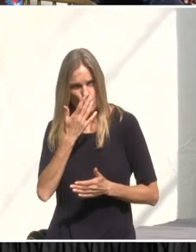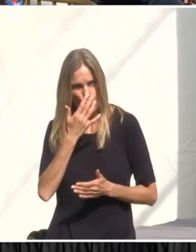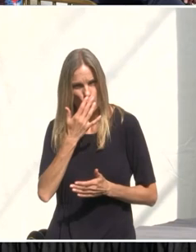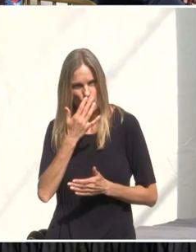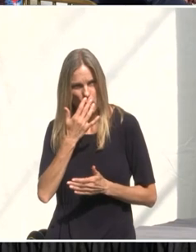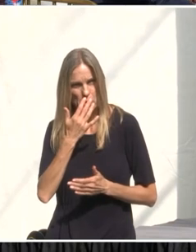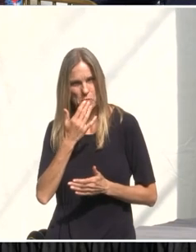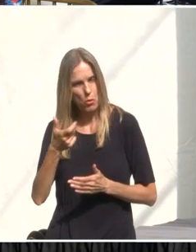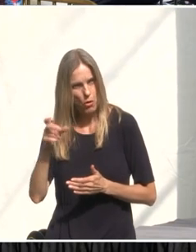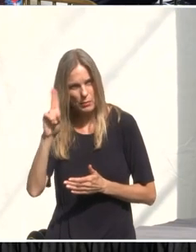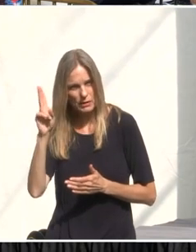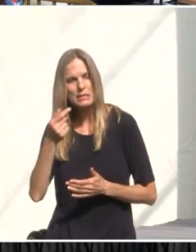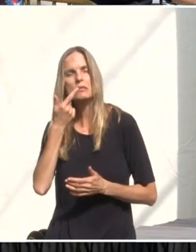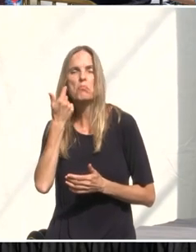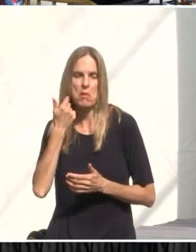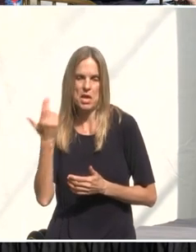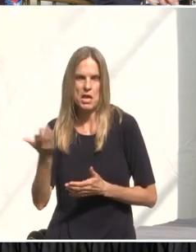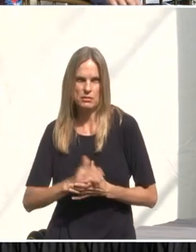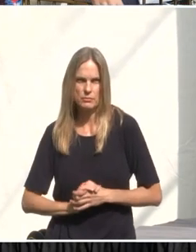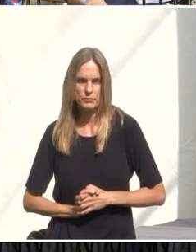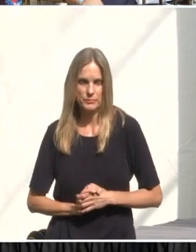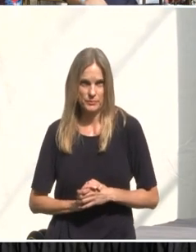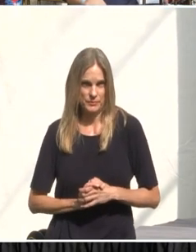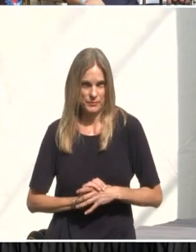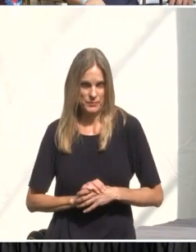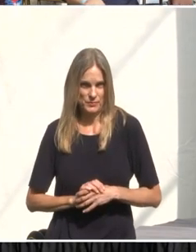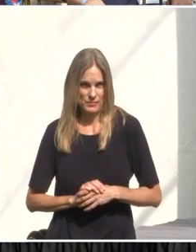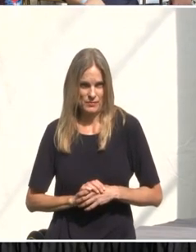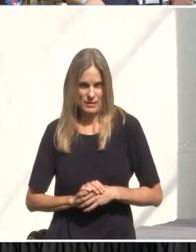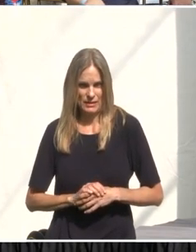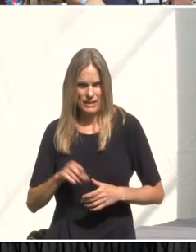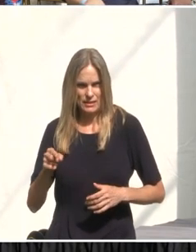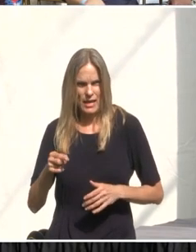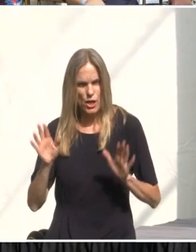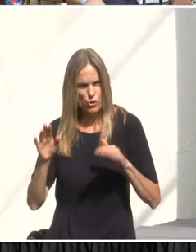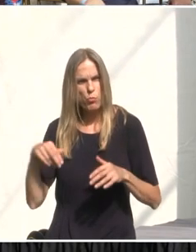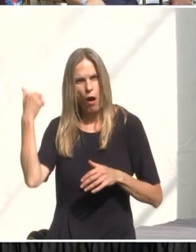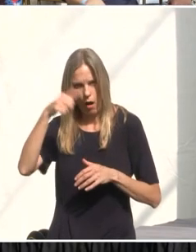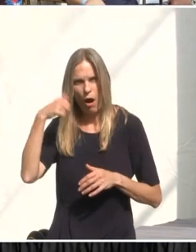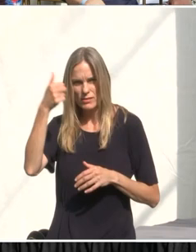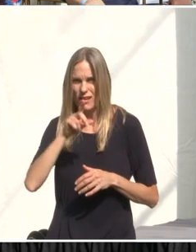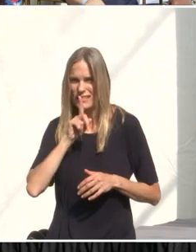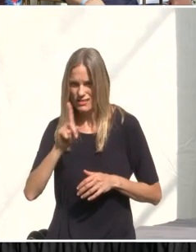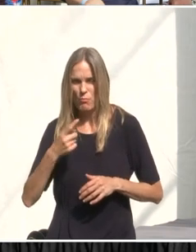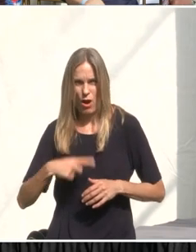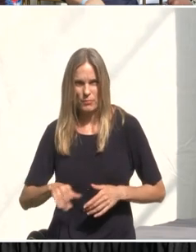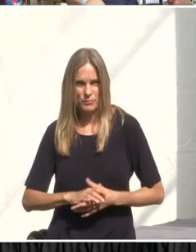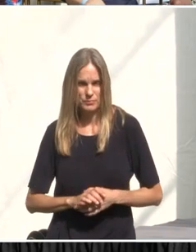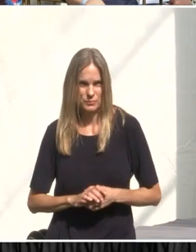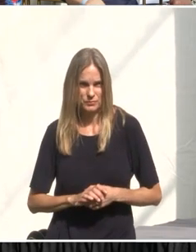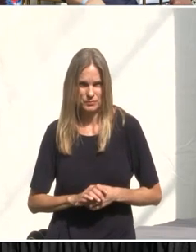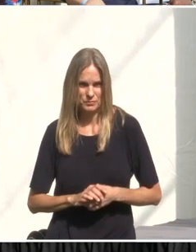is men, and it has been like that for many years. So